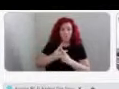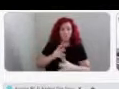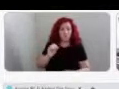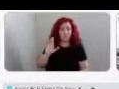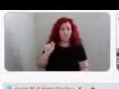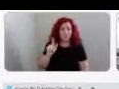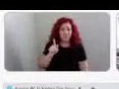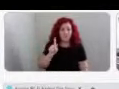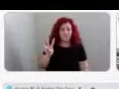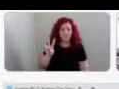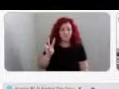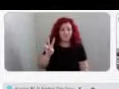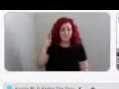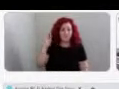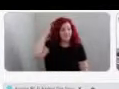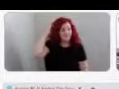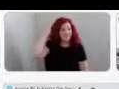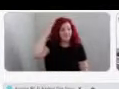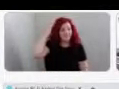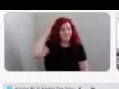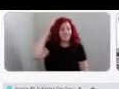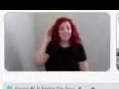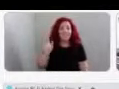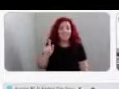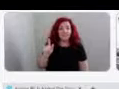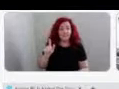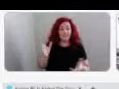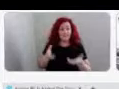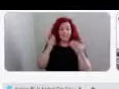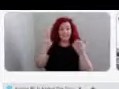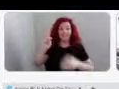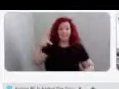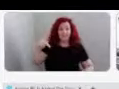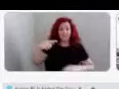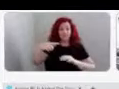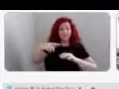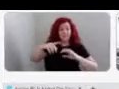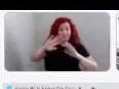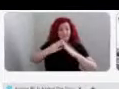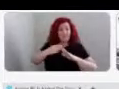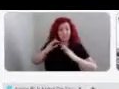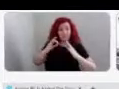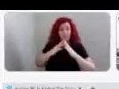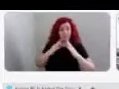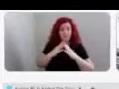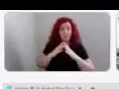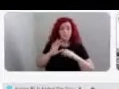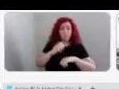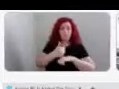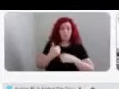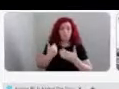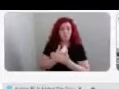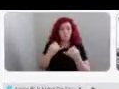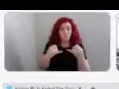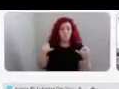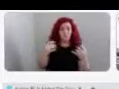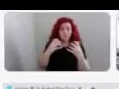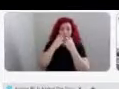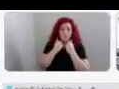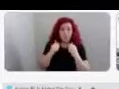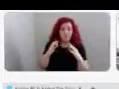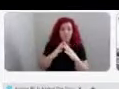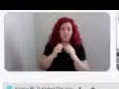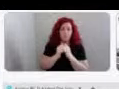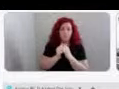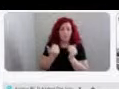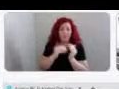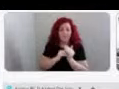2021 this preferred legislative map upholds the city of flagstaff's redistricting values as it keeps the greater flagstaff area intact